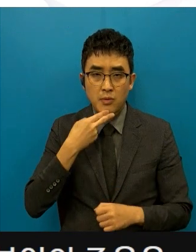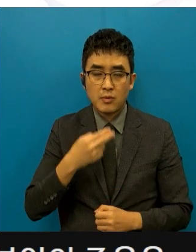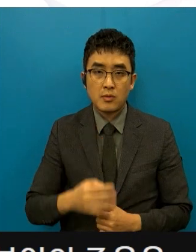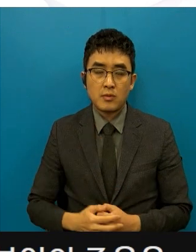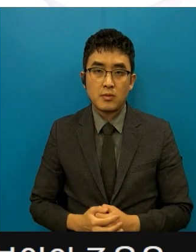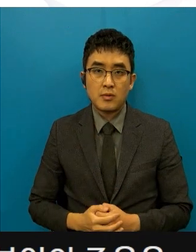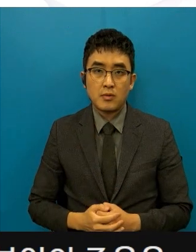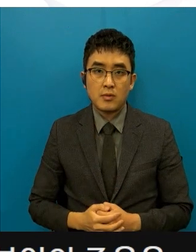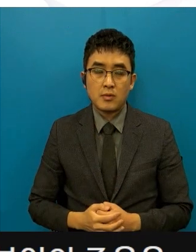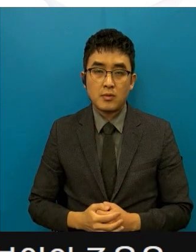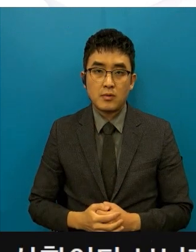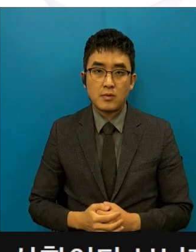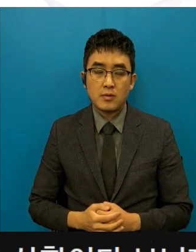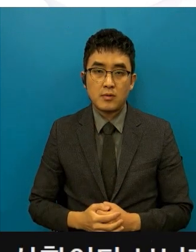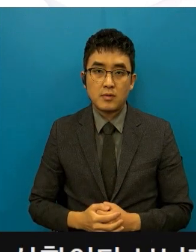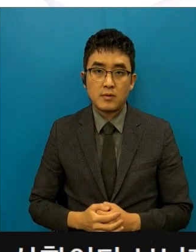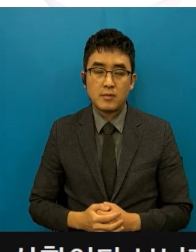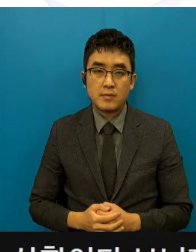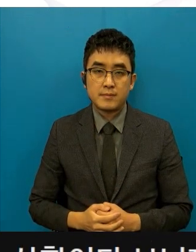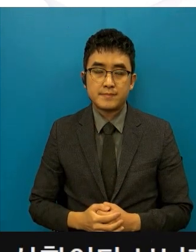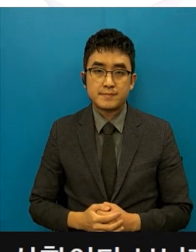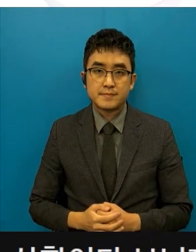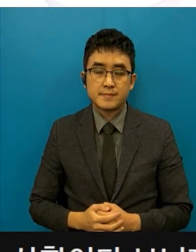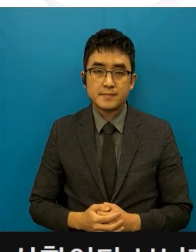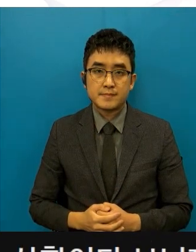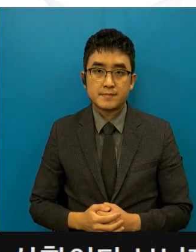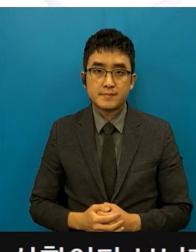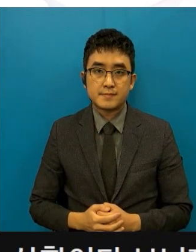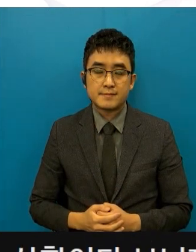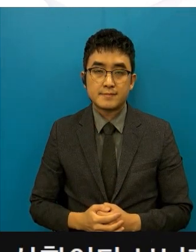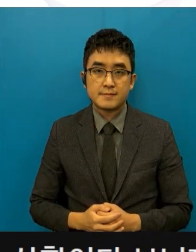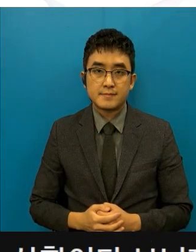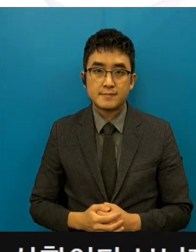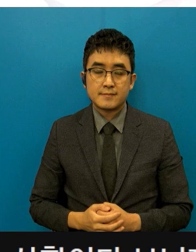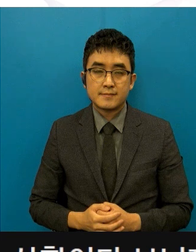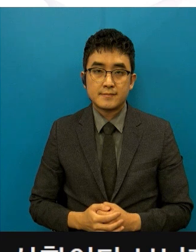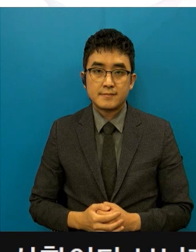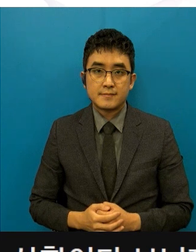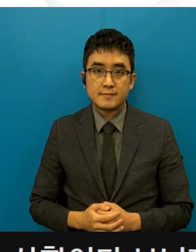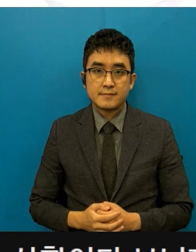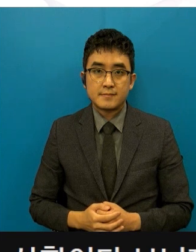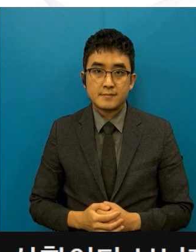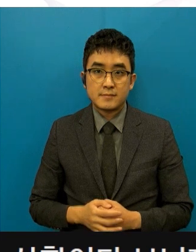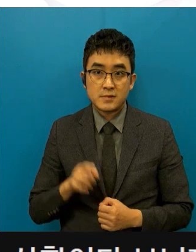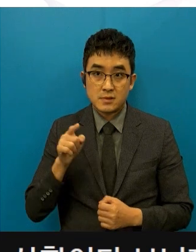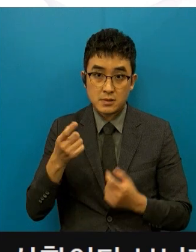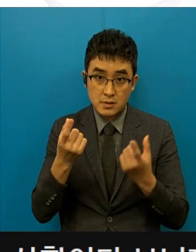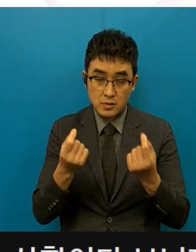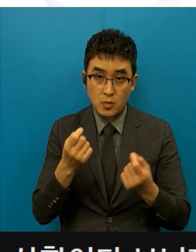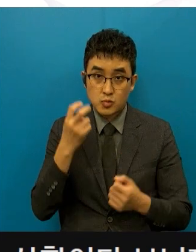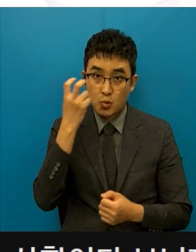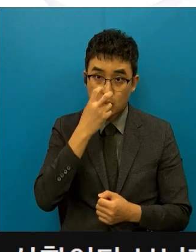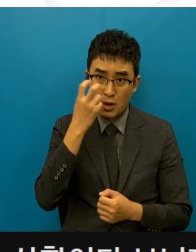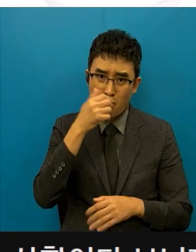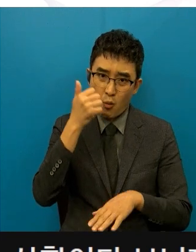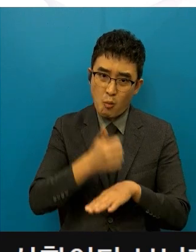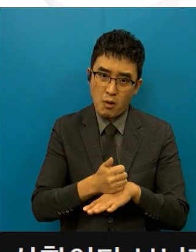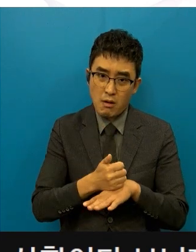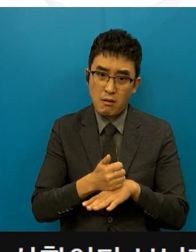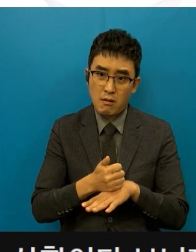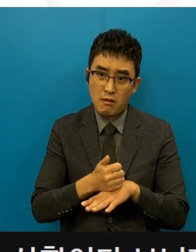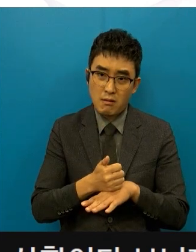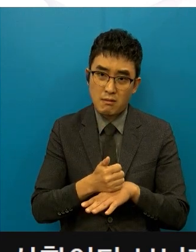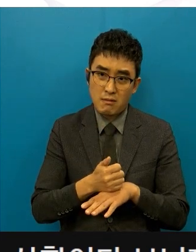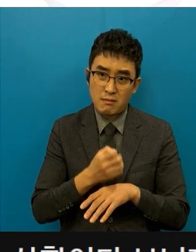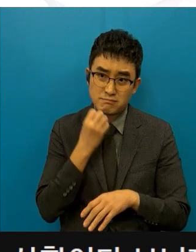It is, in this sense, the overwhelming approval rate among young people and the